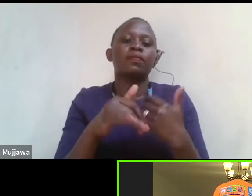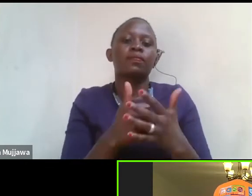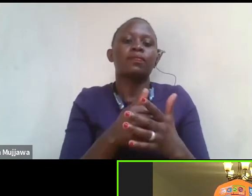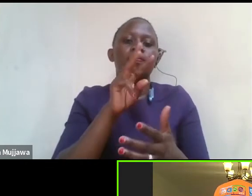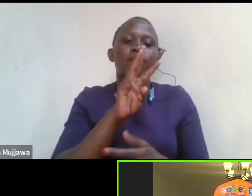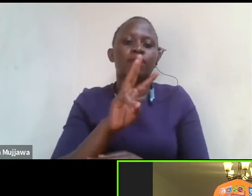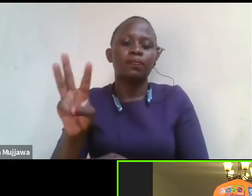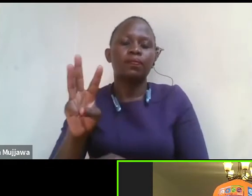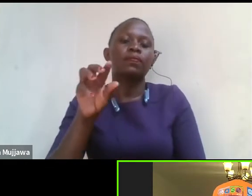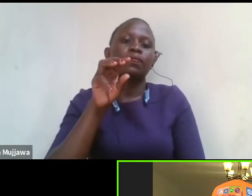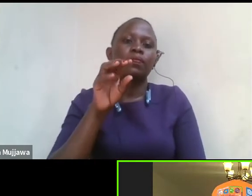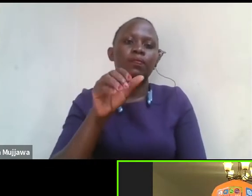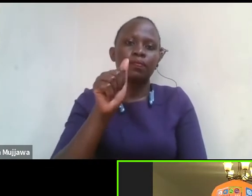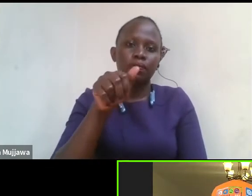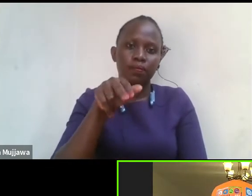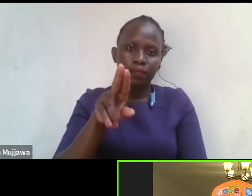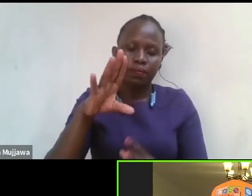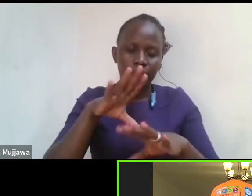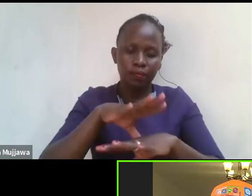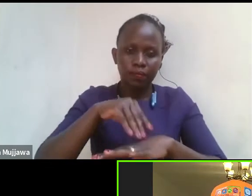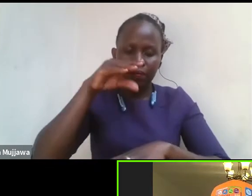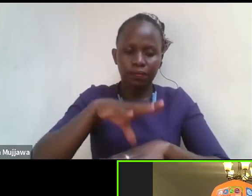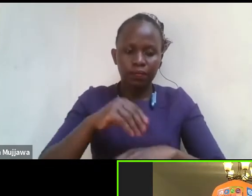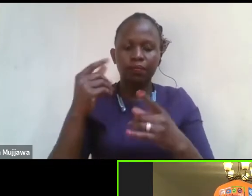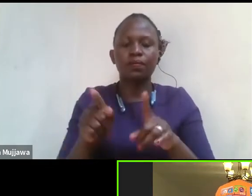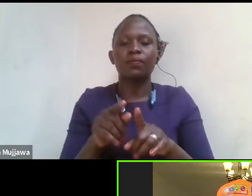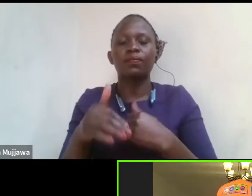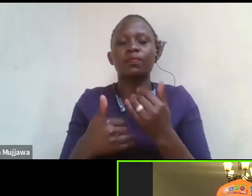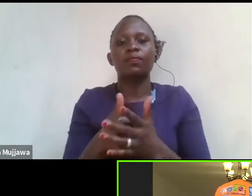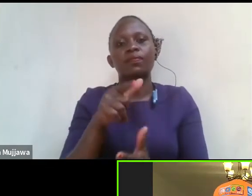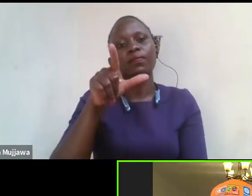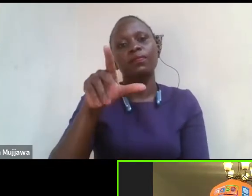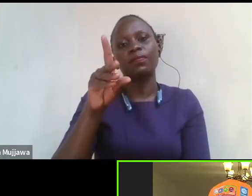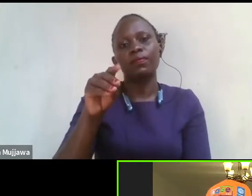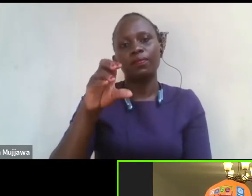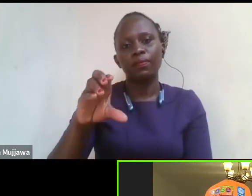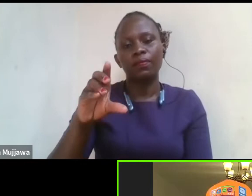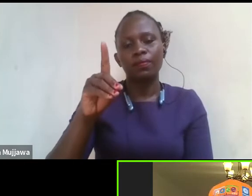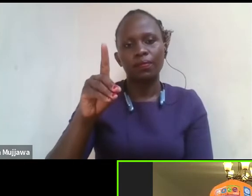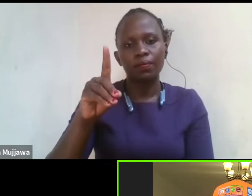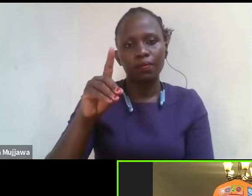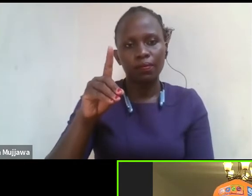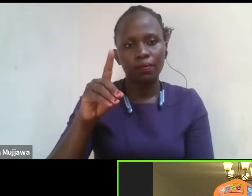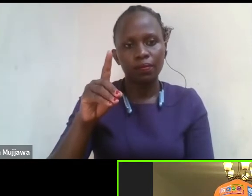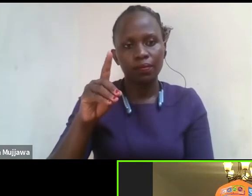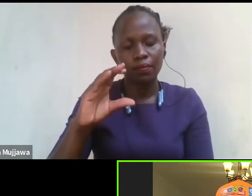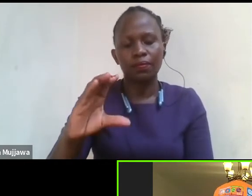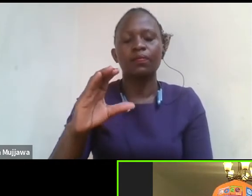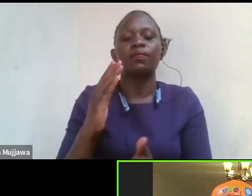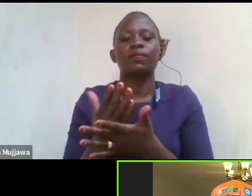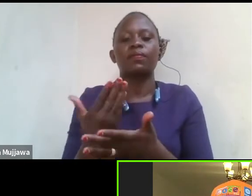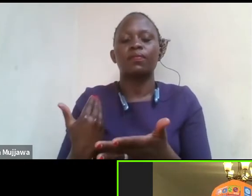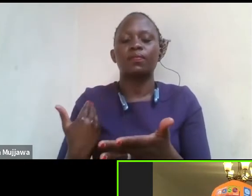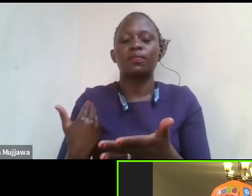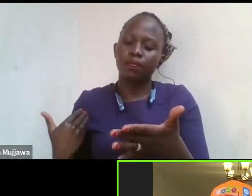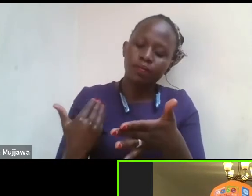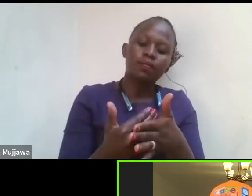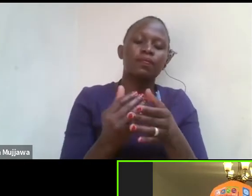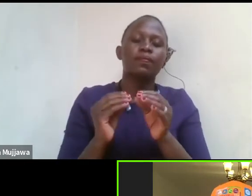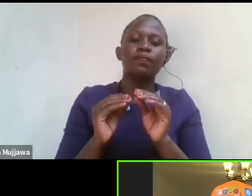He has a law degree from Makerere University and a diploma in law from LDC. And he has attained several other prestigious trainings in